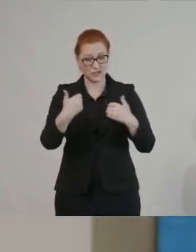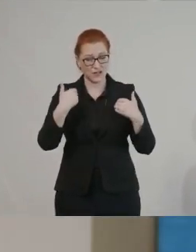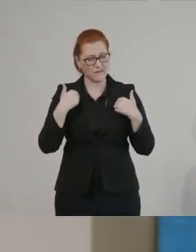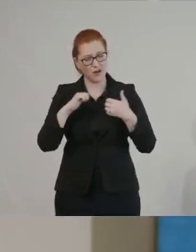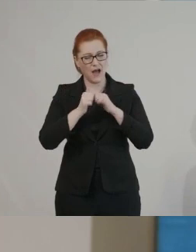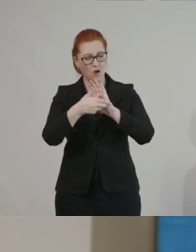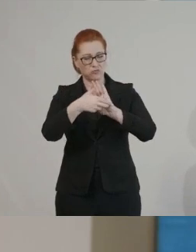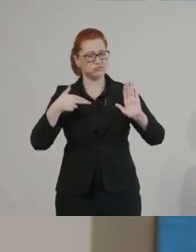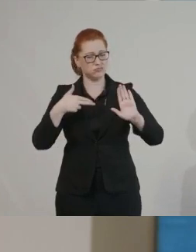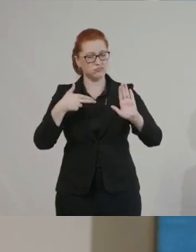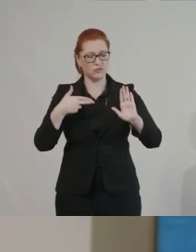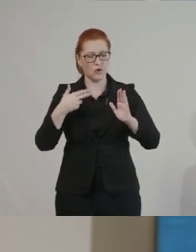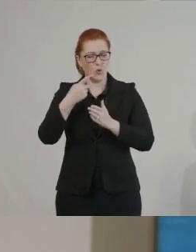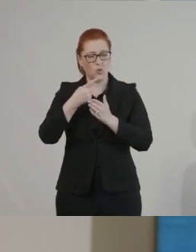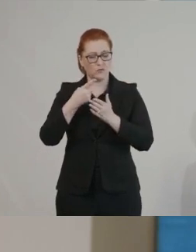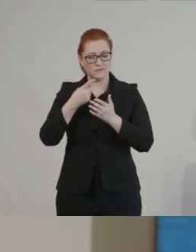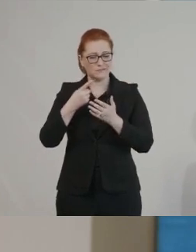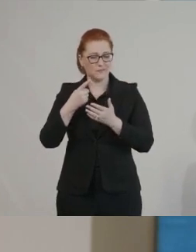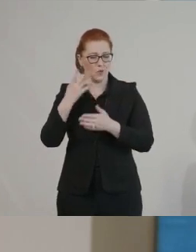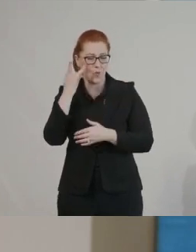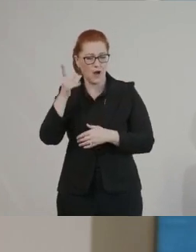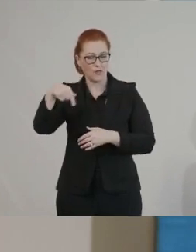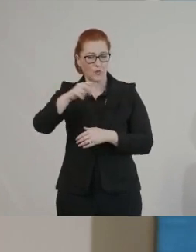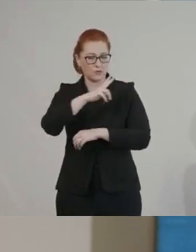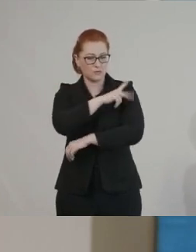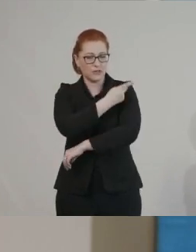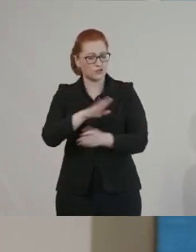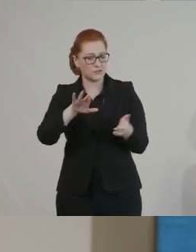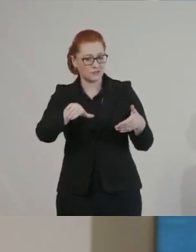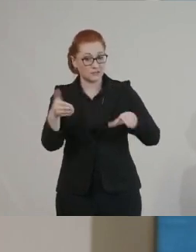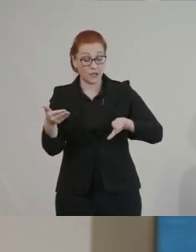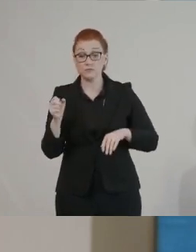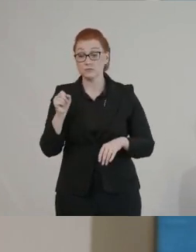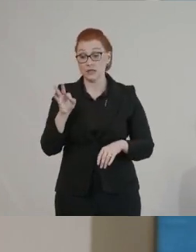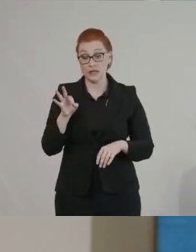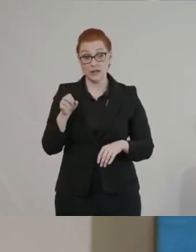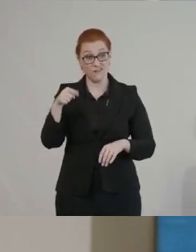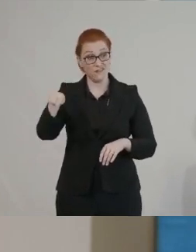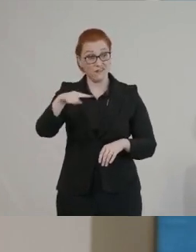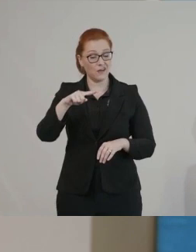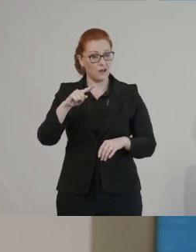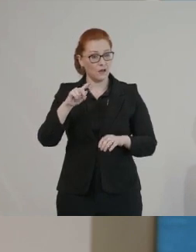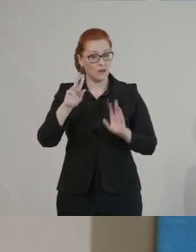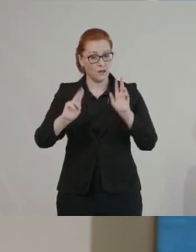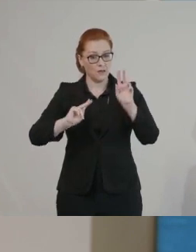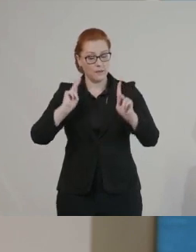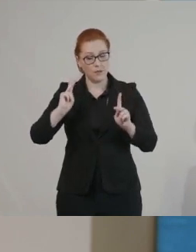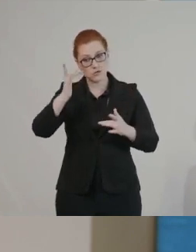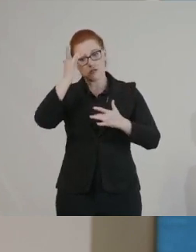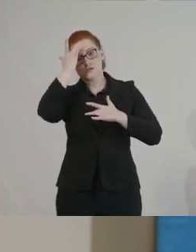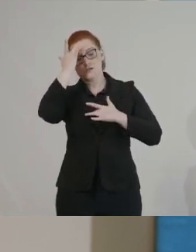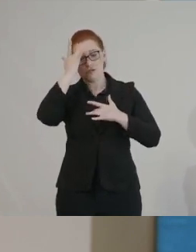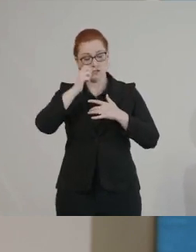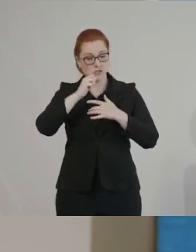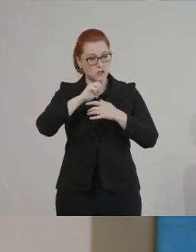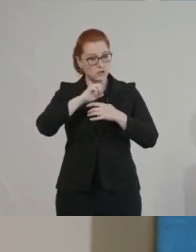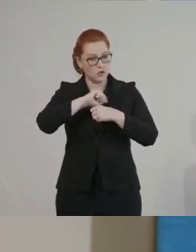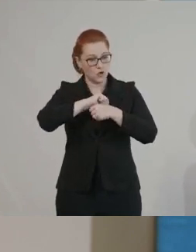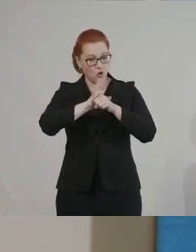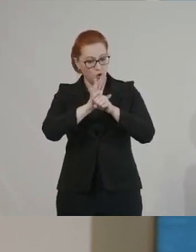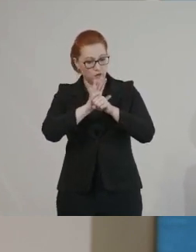categorized? And if COVID was a disease they contracted, yet they had so many other underlying conditions, and perhaps those underlying conditions took